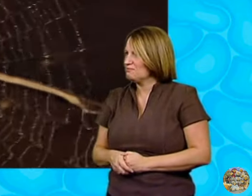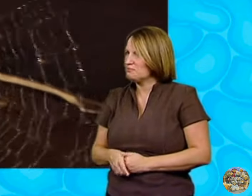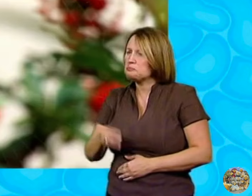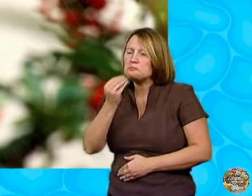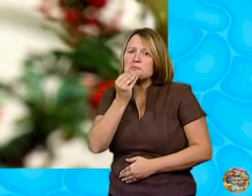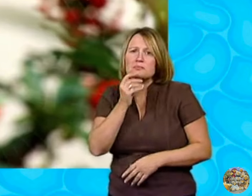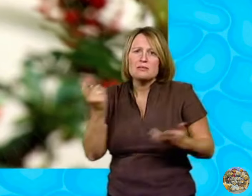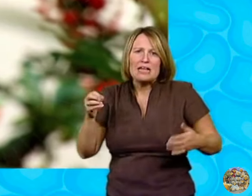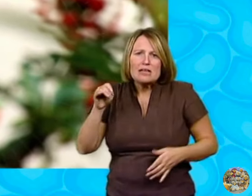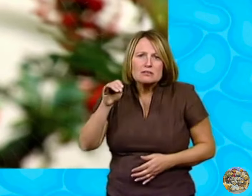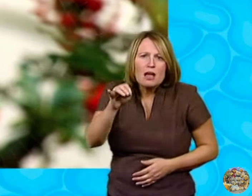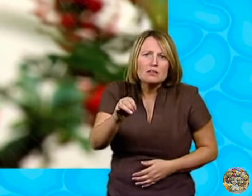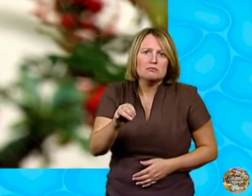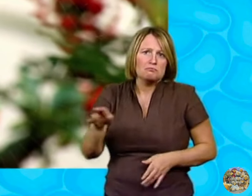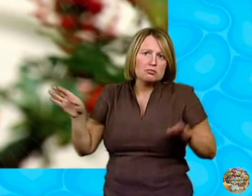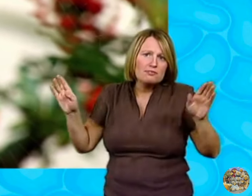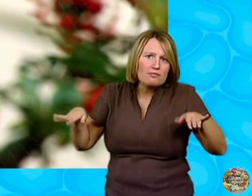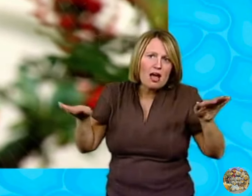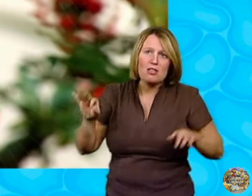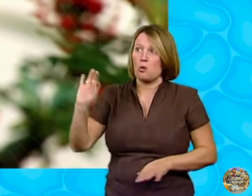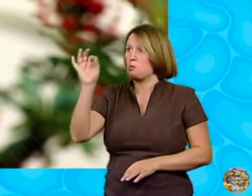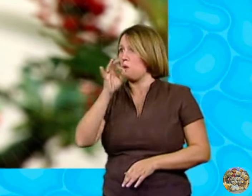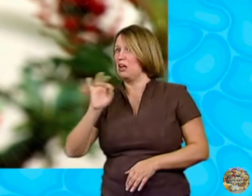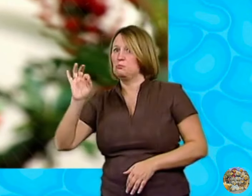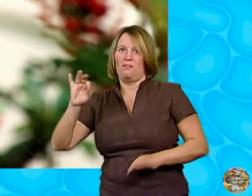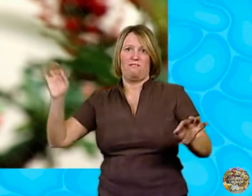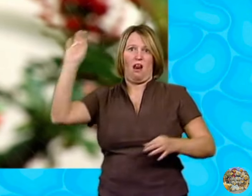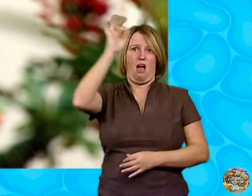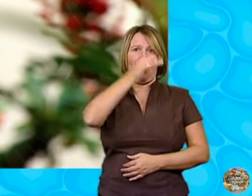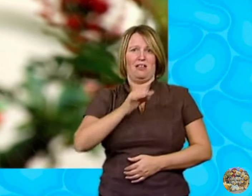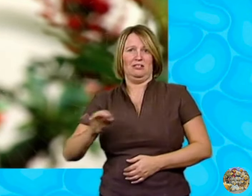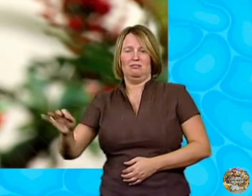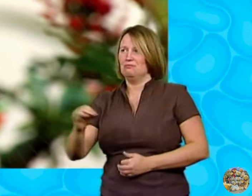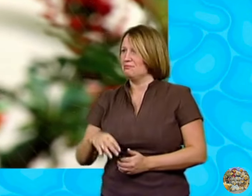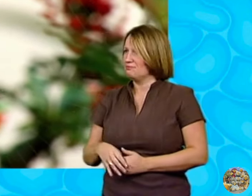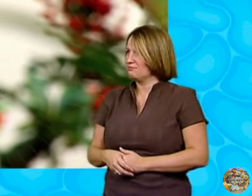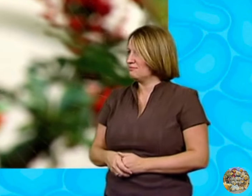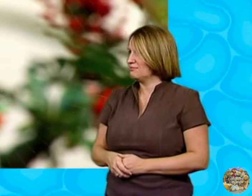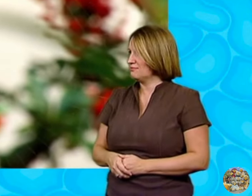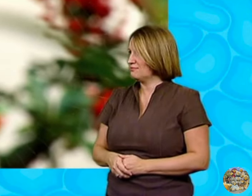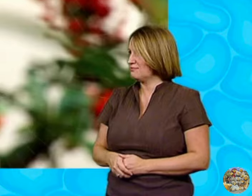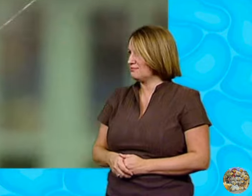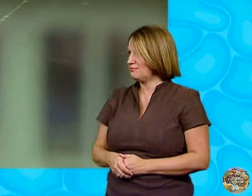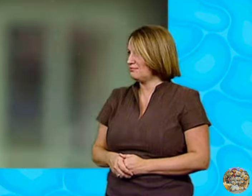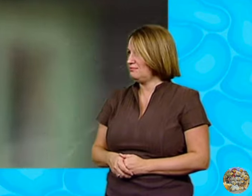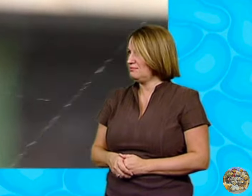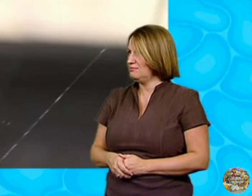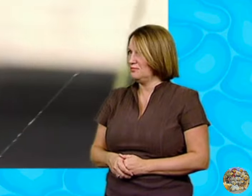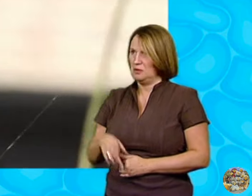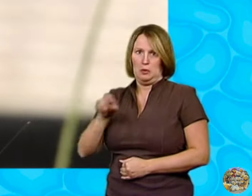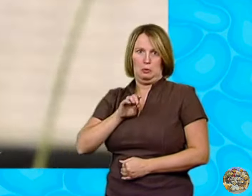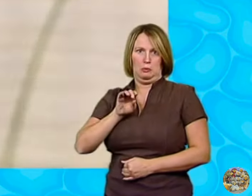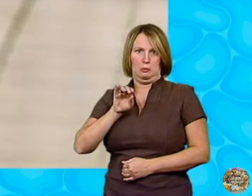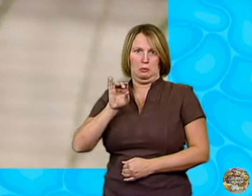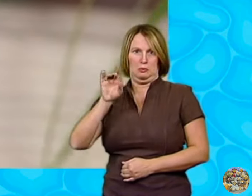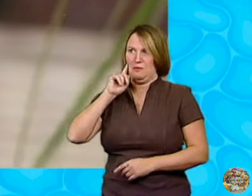feed on flying insects, including butterflies, wasps, and flies. It just ran up to